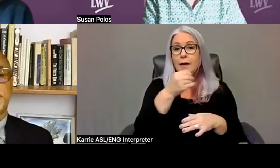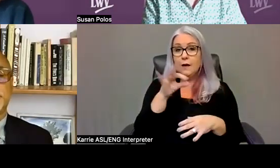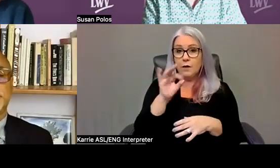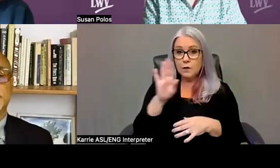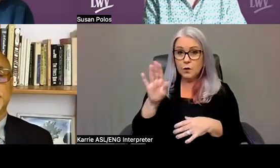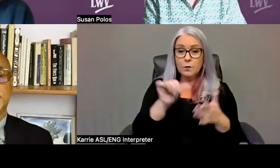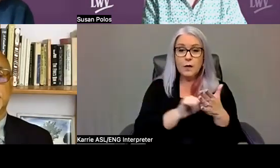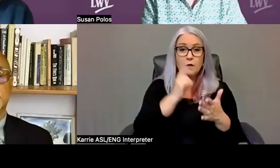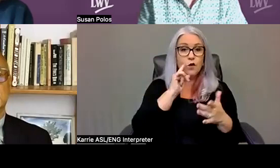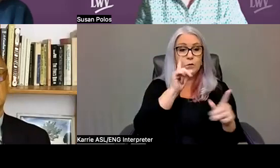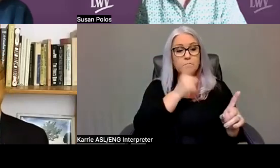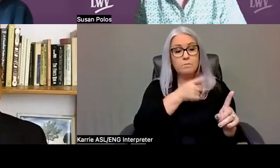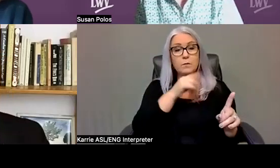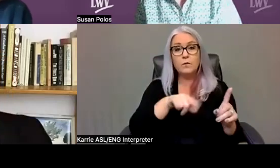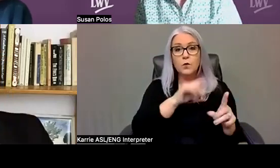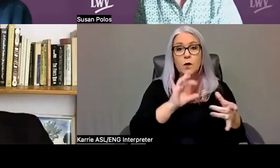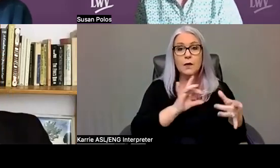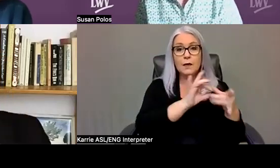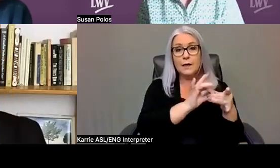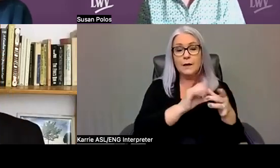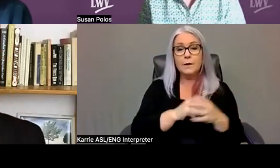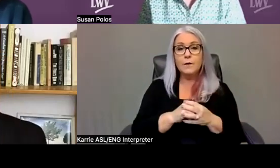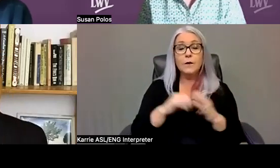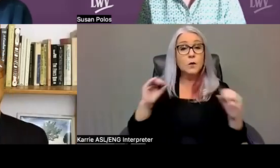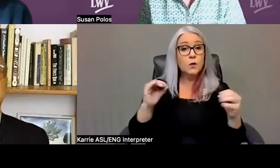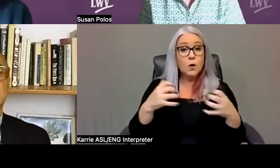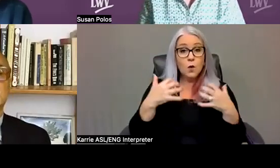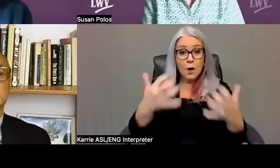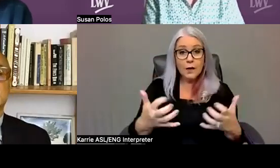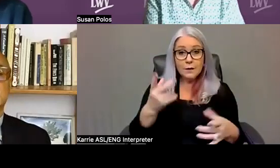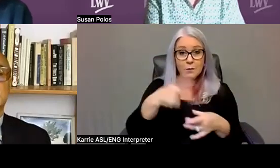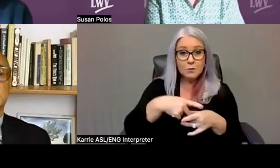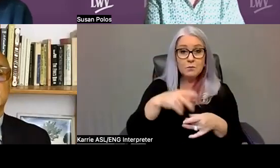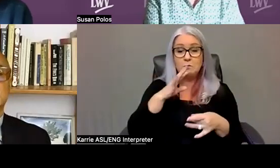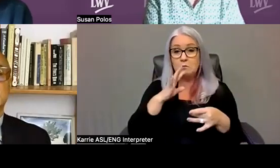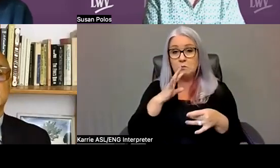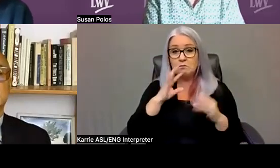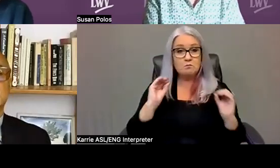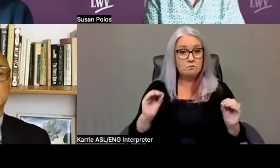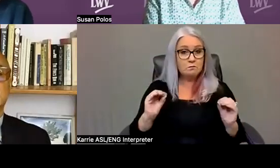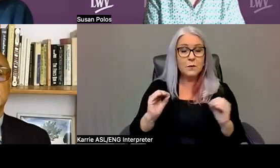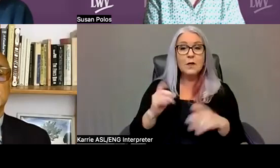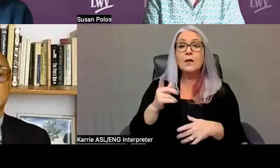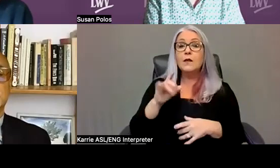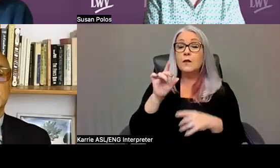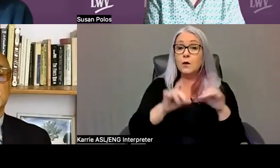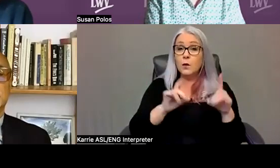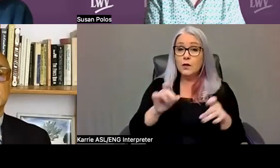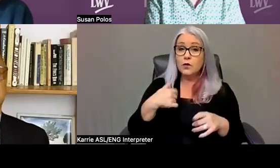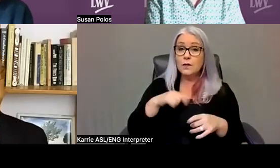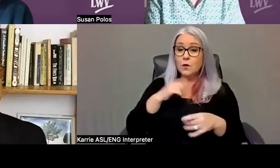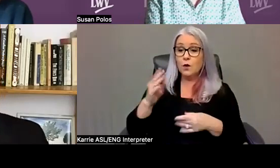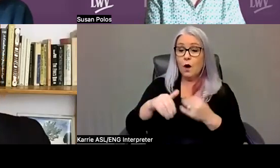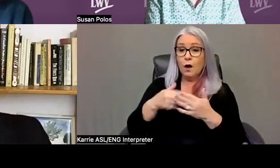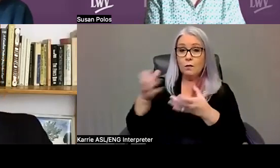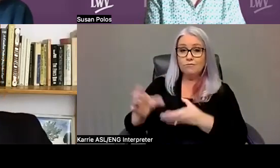the location. There is no audience participation tonight. The questions the candidates will be answering were all submitted